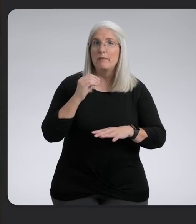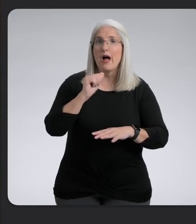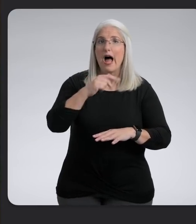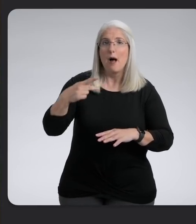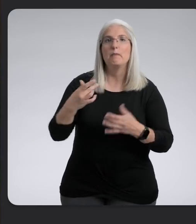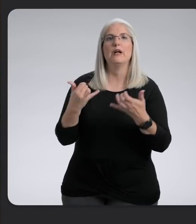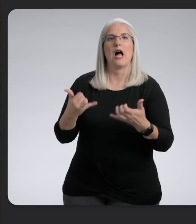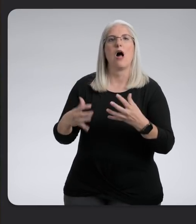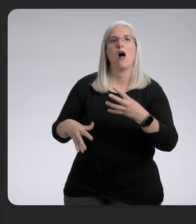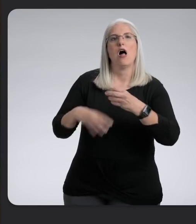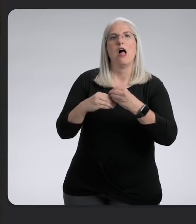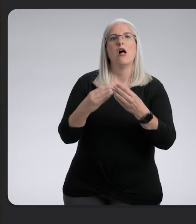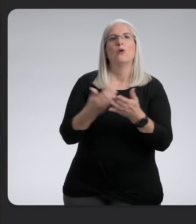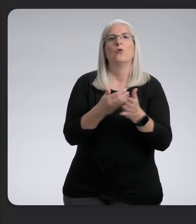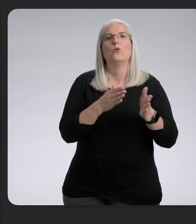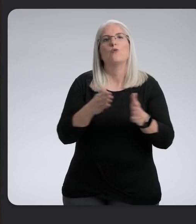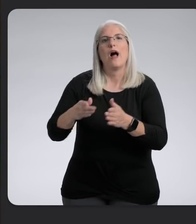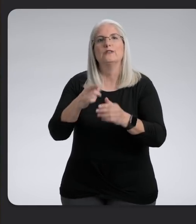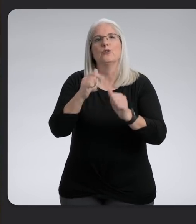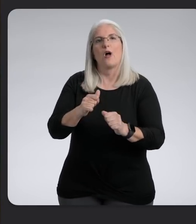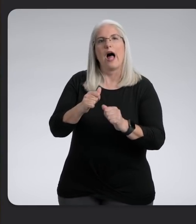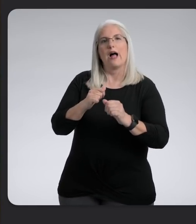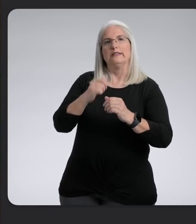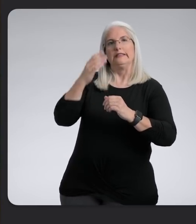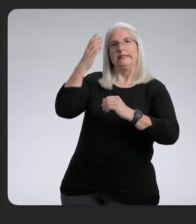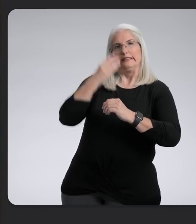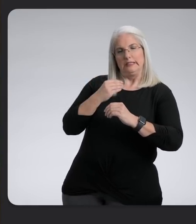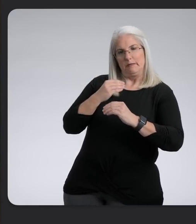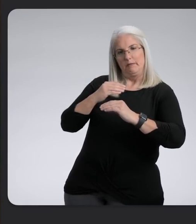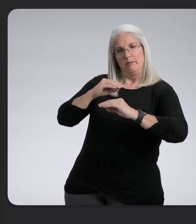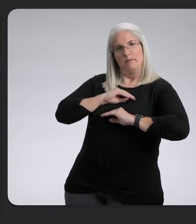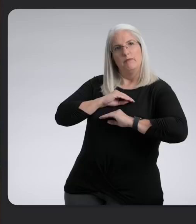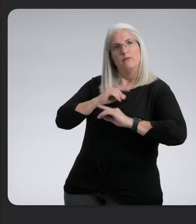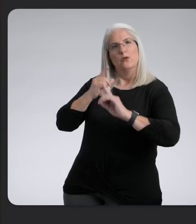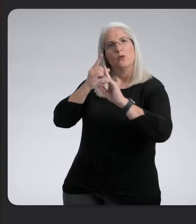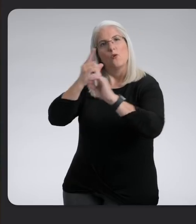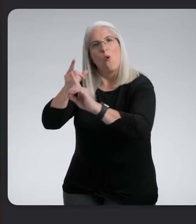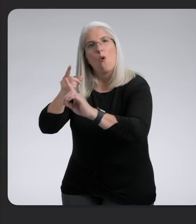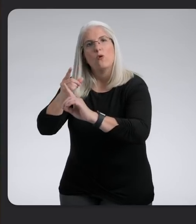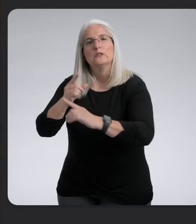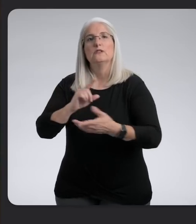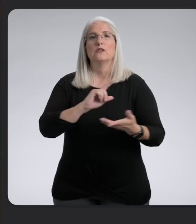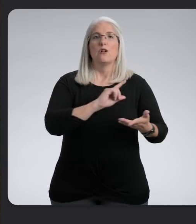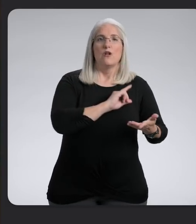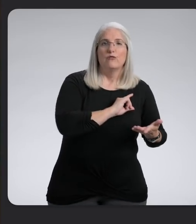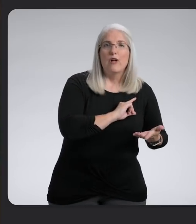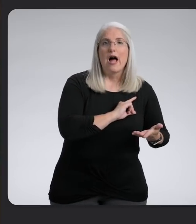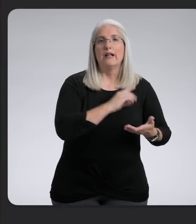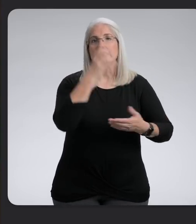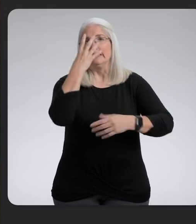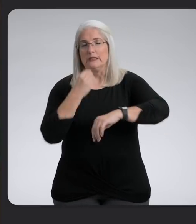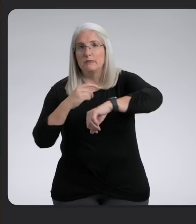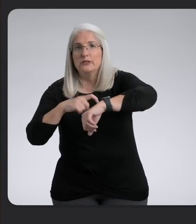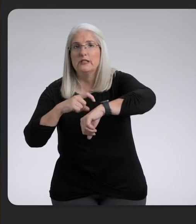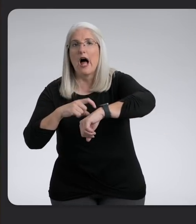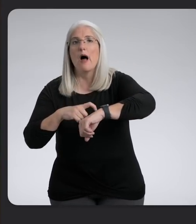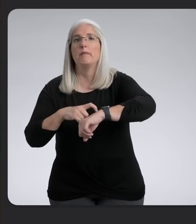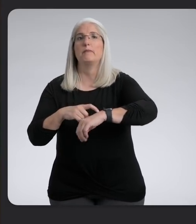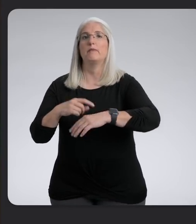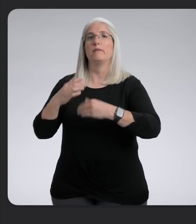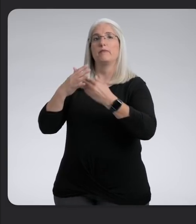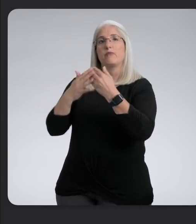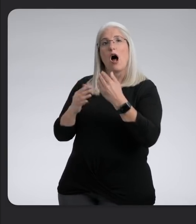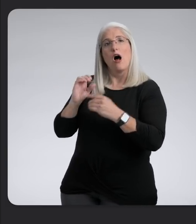goals and track metrics like time of sleep, heart rate, and even blood oxygen. In watchOS 8, Apple Watch can track another key metric